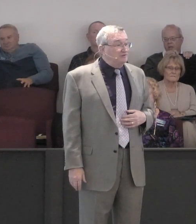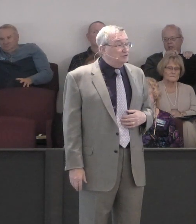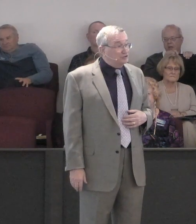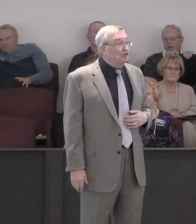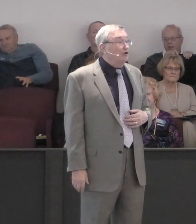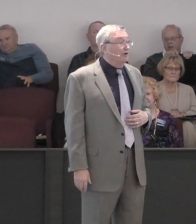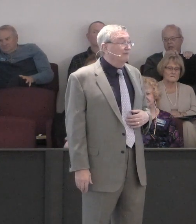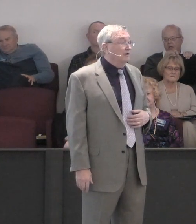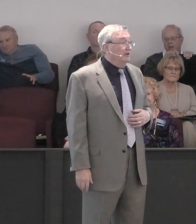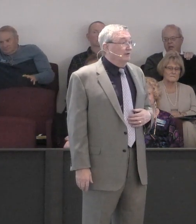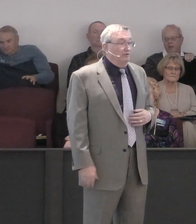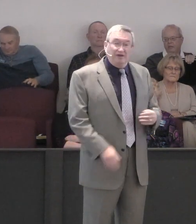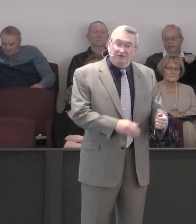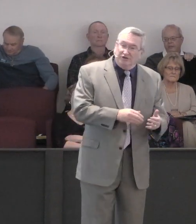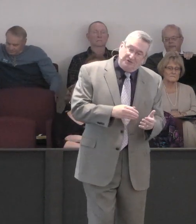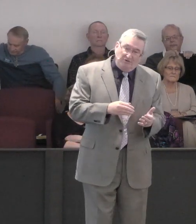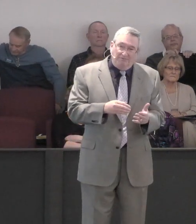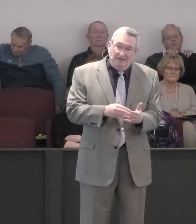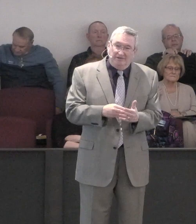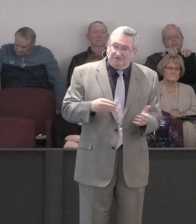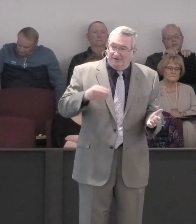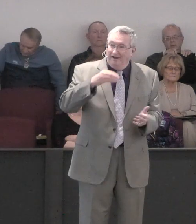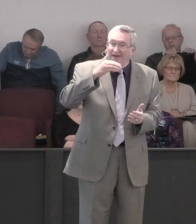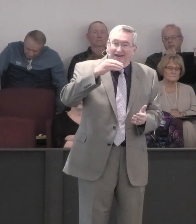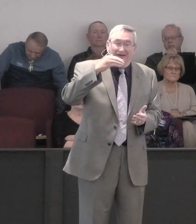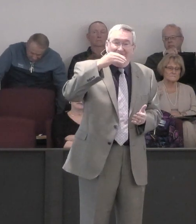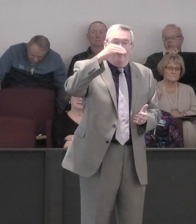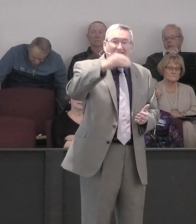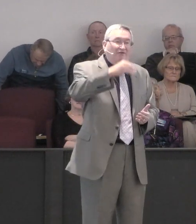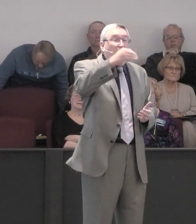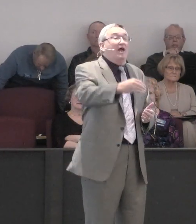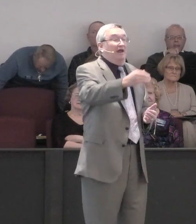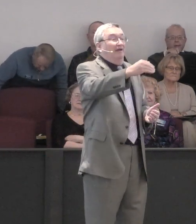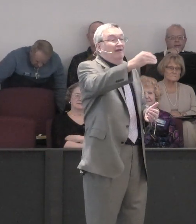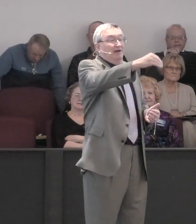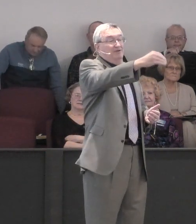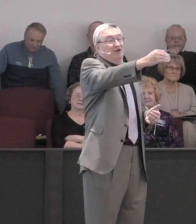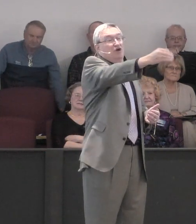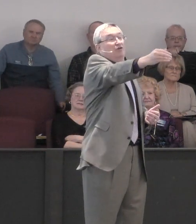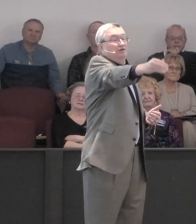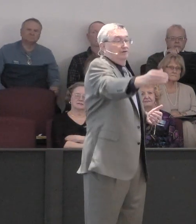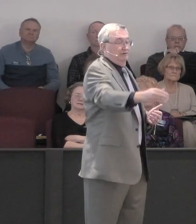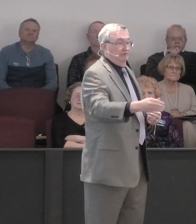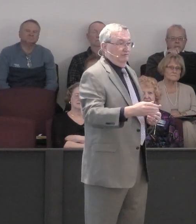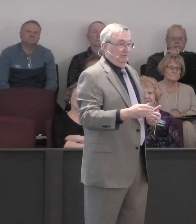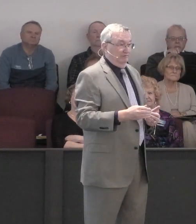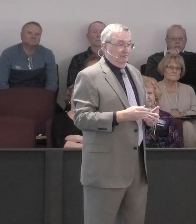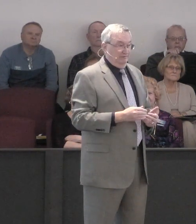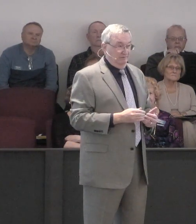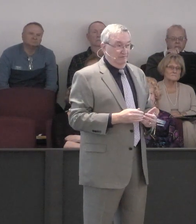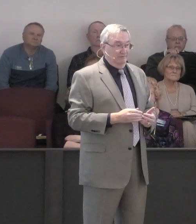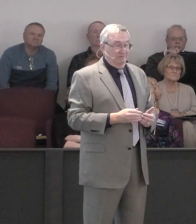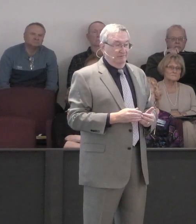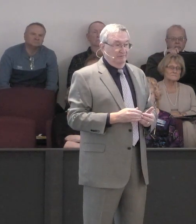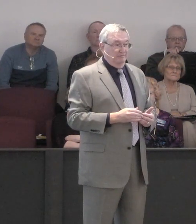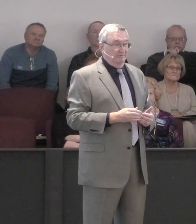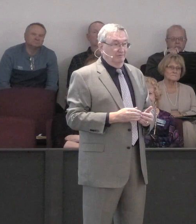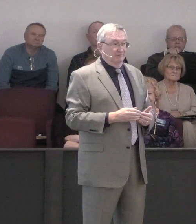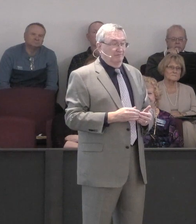You need to serve. You need to do ministry in whatever way I'm going to call you to do.